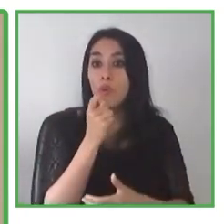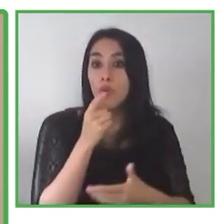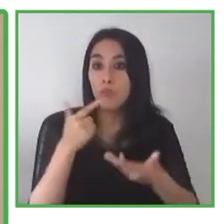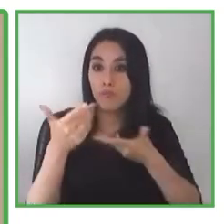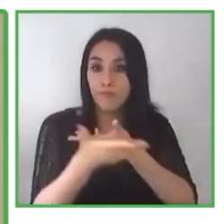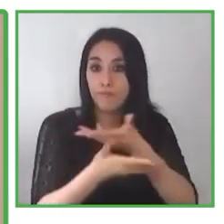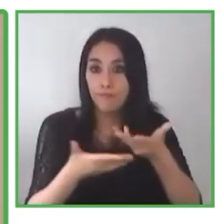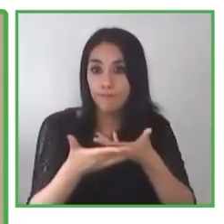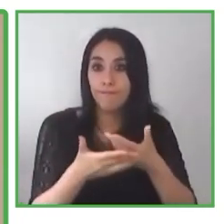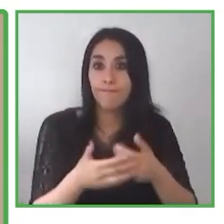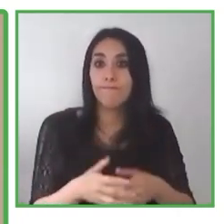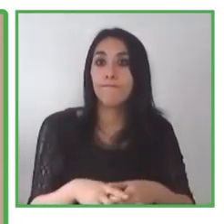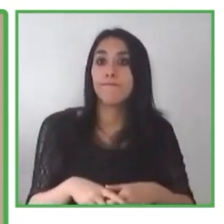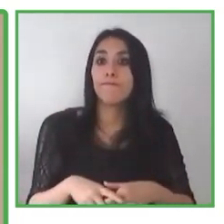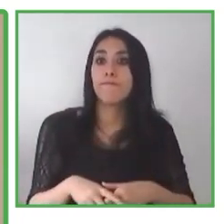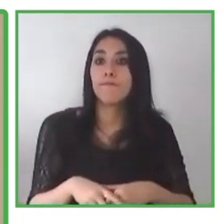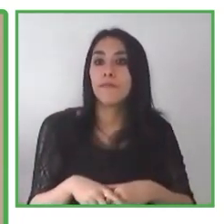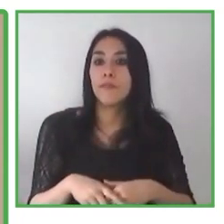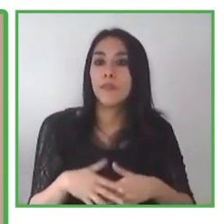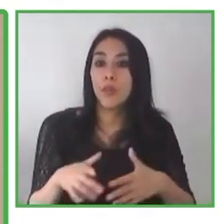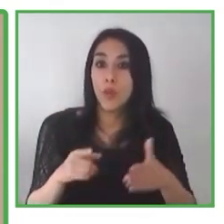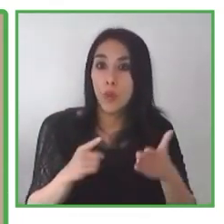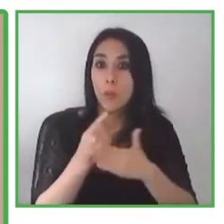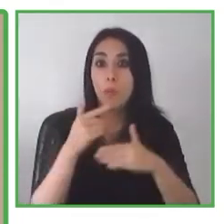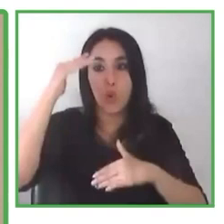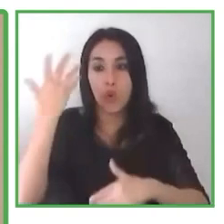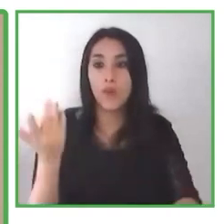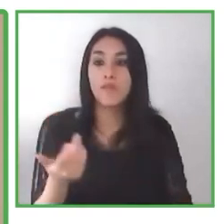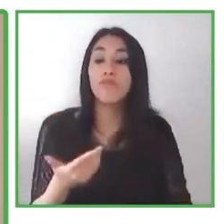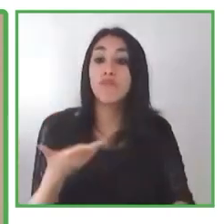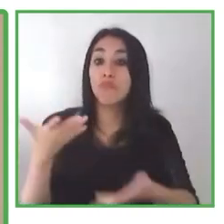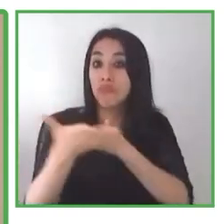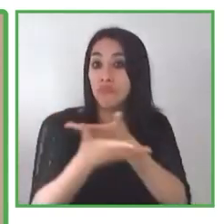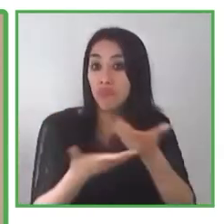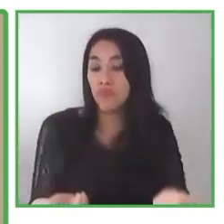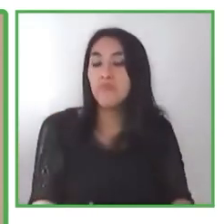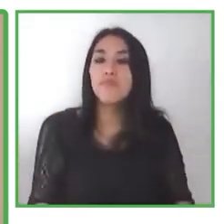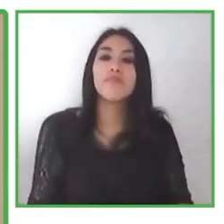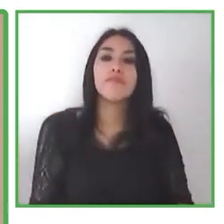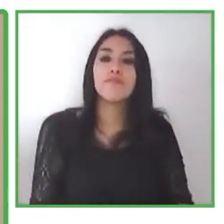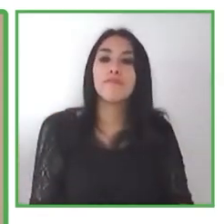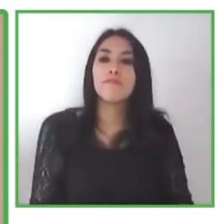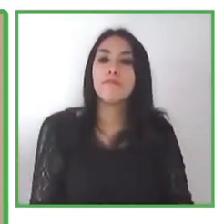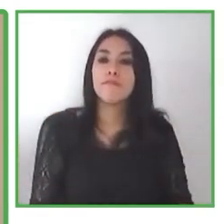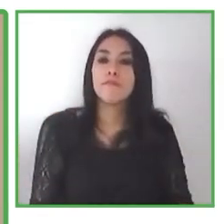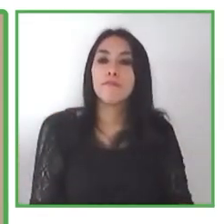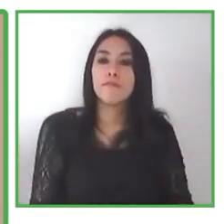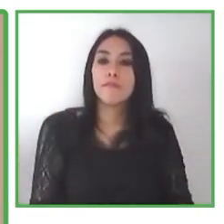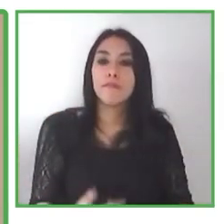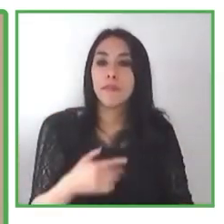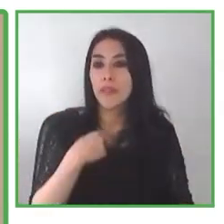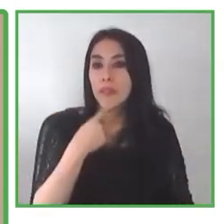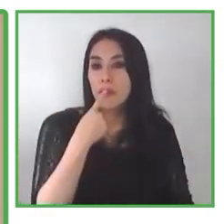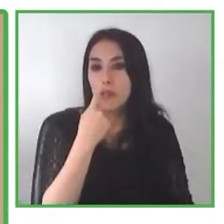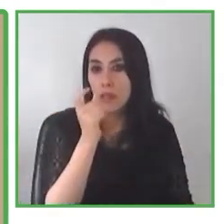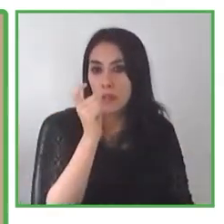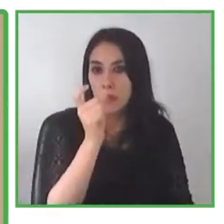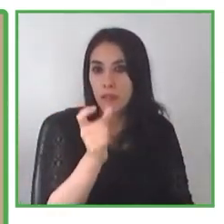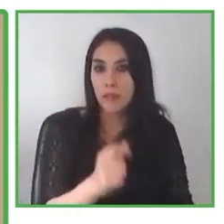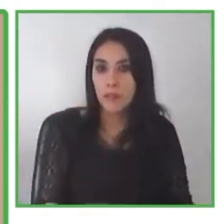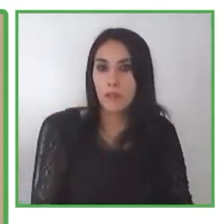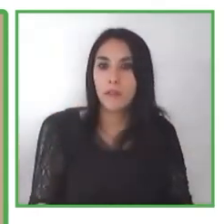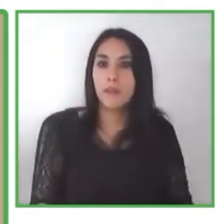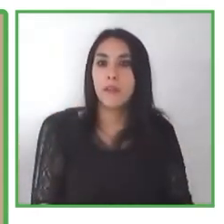in the southern corner, in the same way, opportunities for a major collaboration. And talking about the current breaches